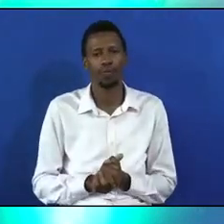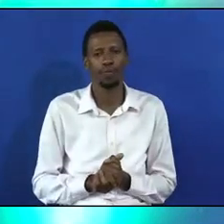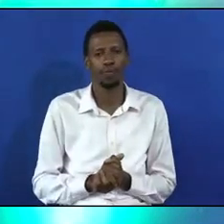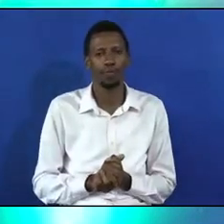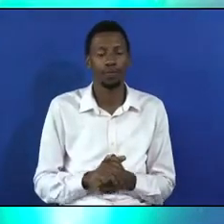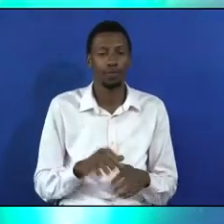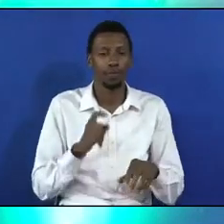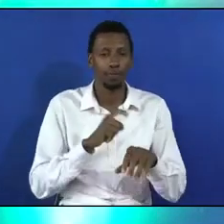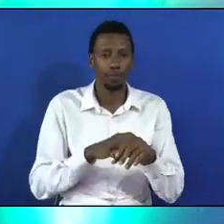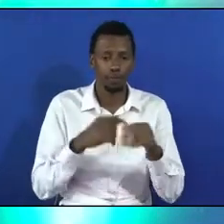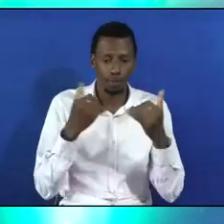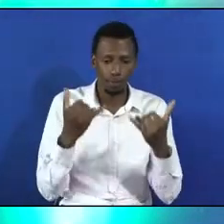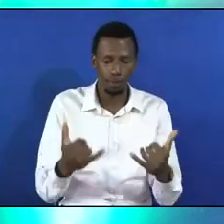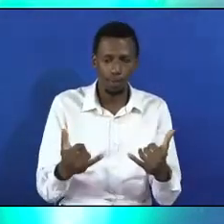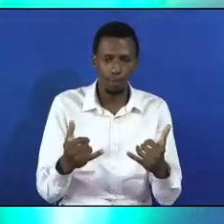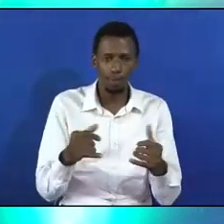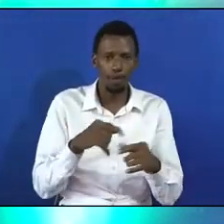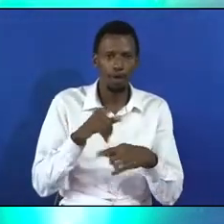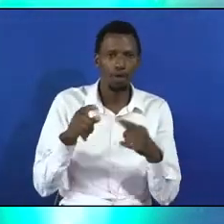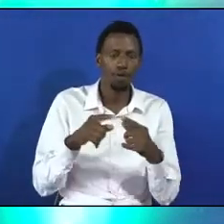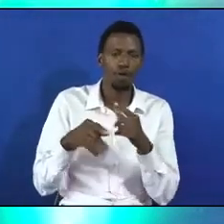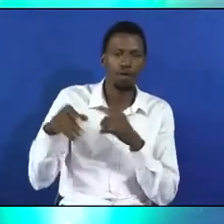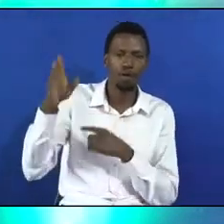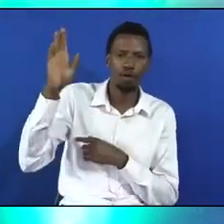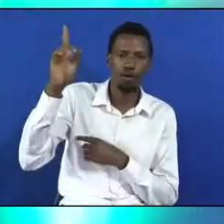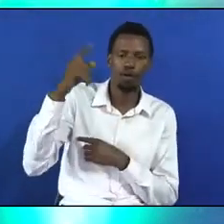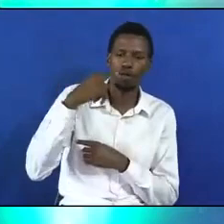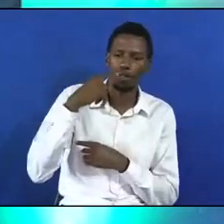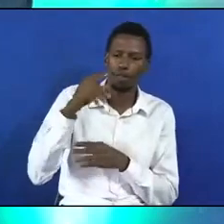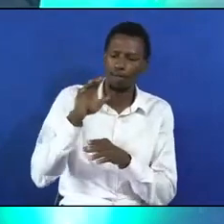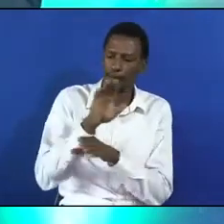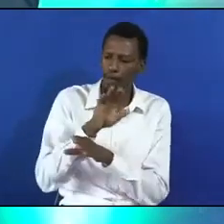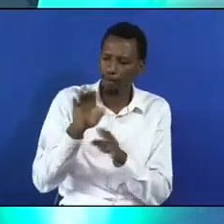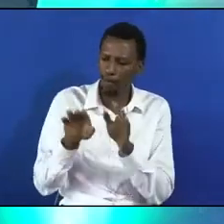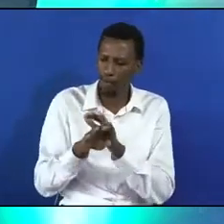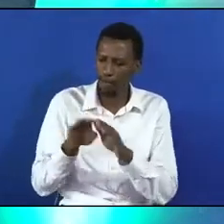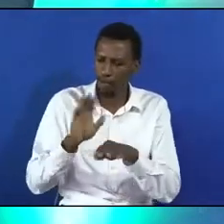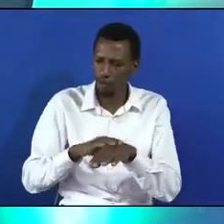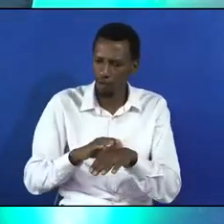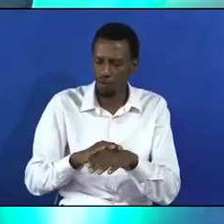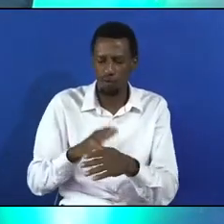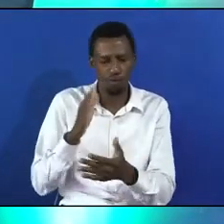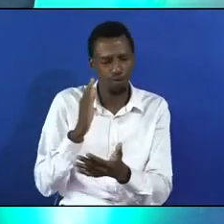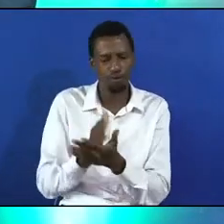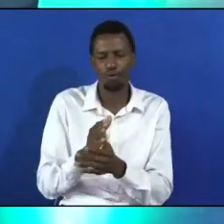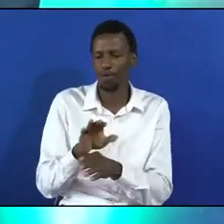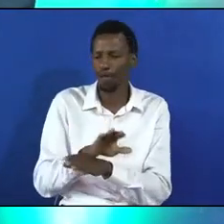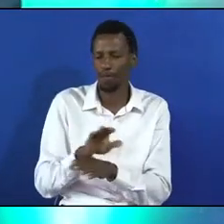And now when God said that everything is good, it was indeed good.